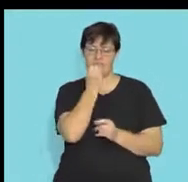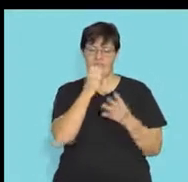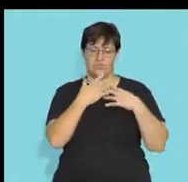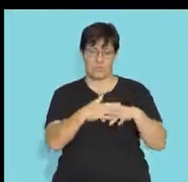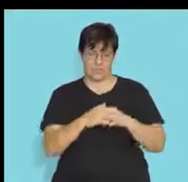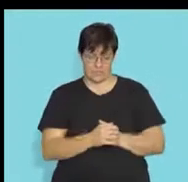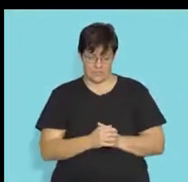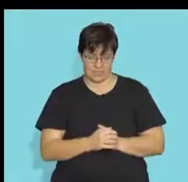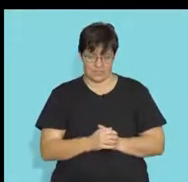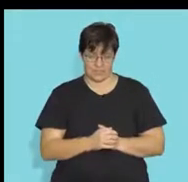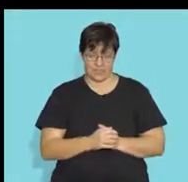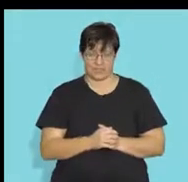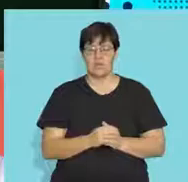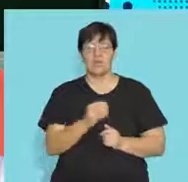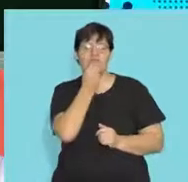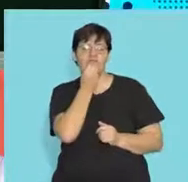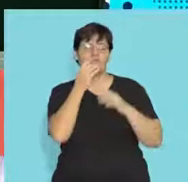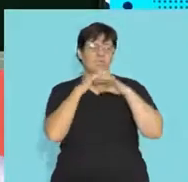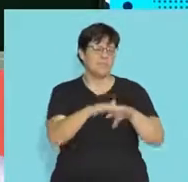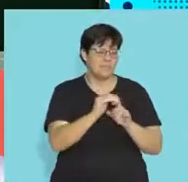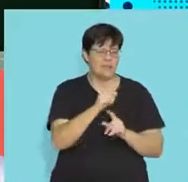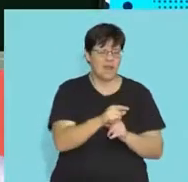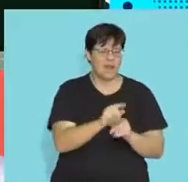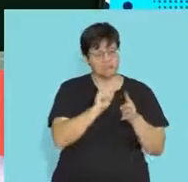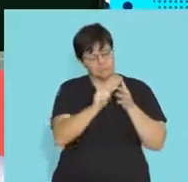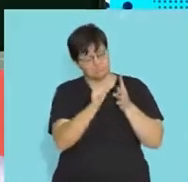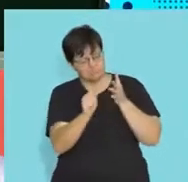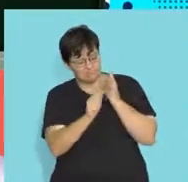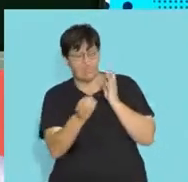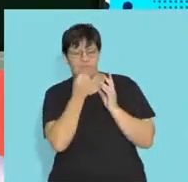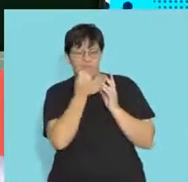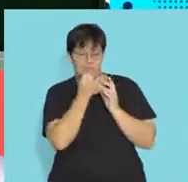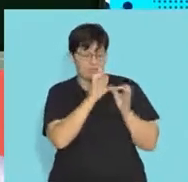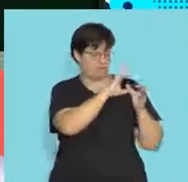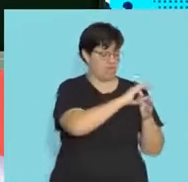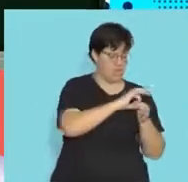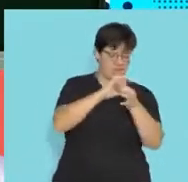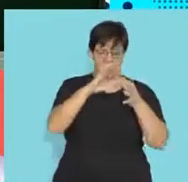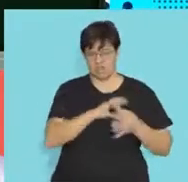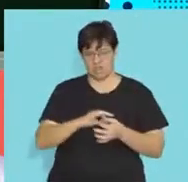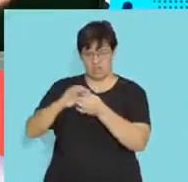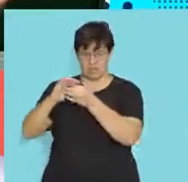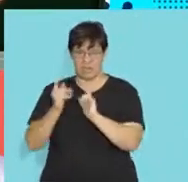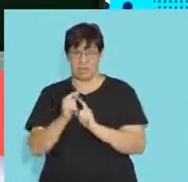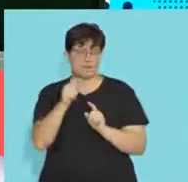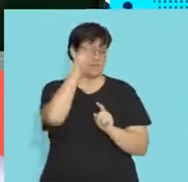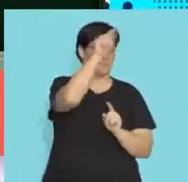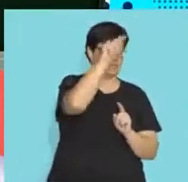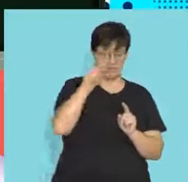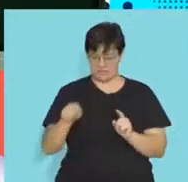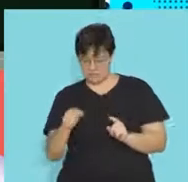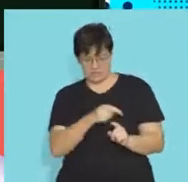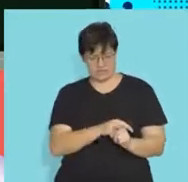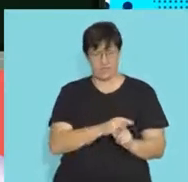web. So often we find that food webs illustrate different food chains. And as I mentioned, in a food chain, sometimes